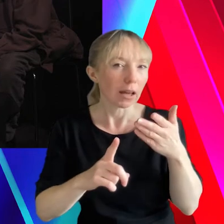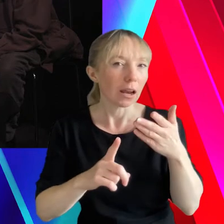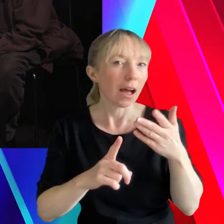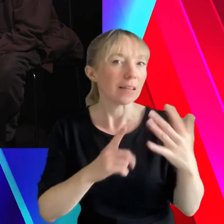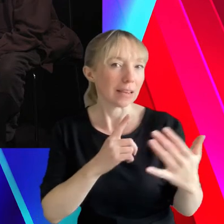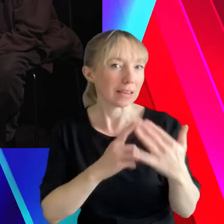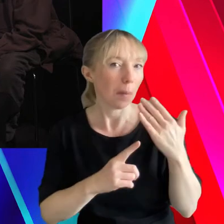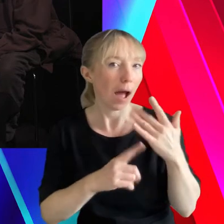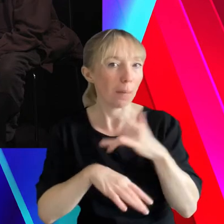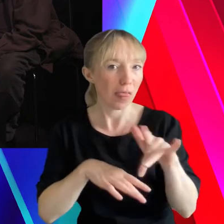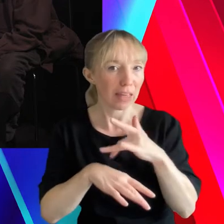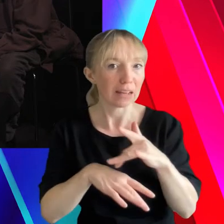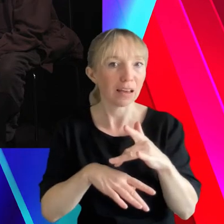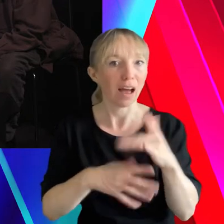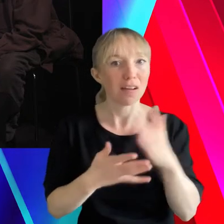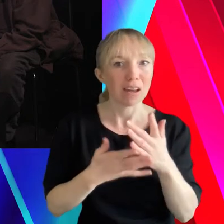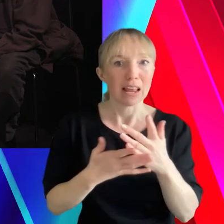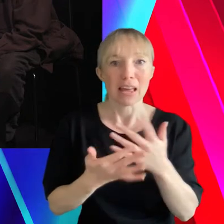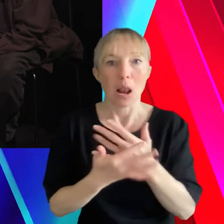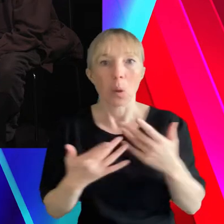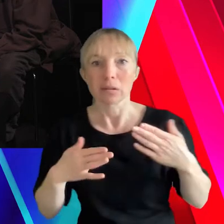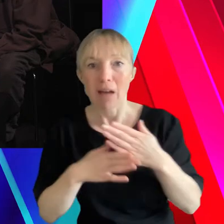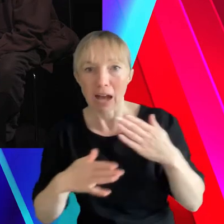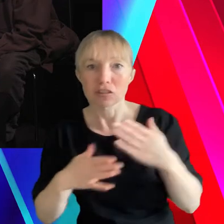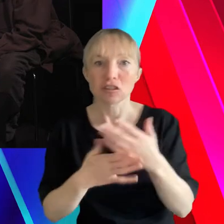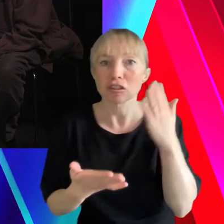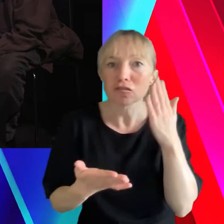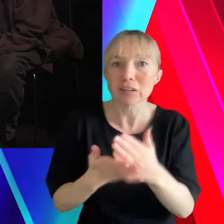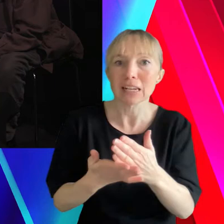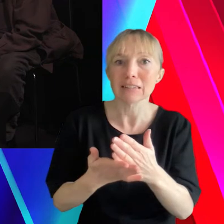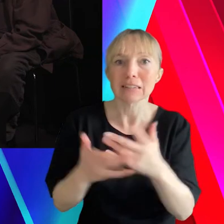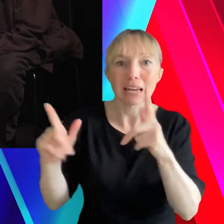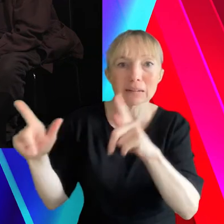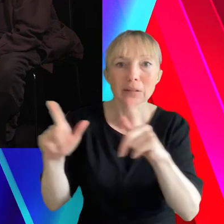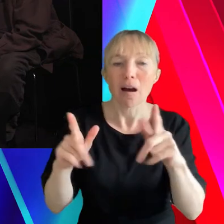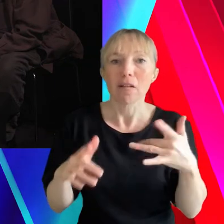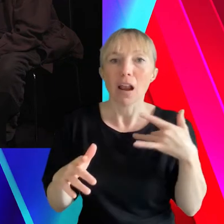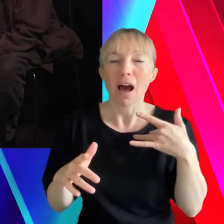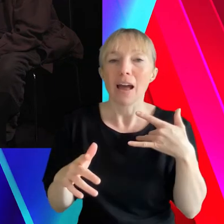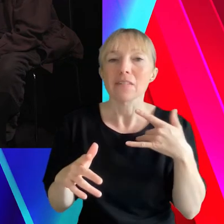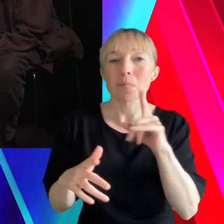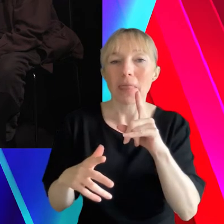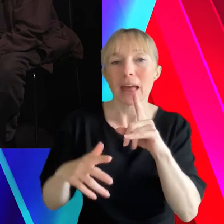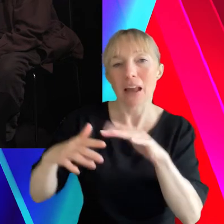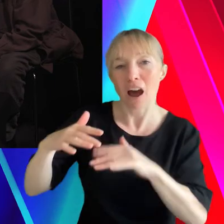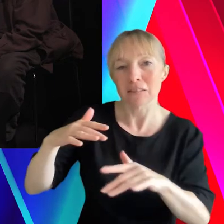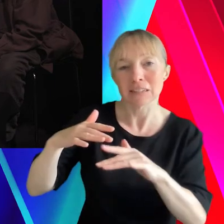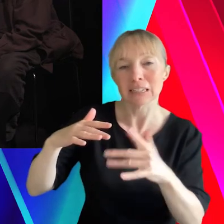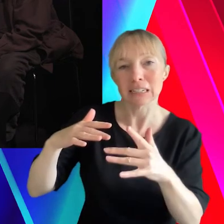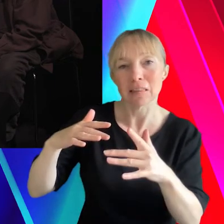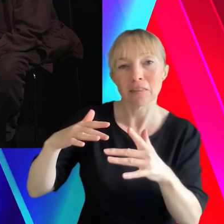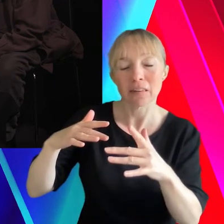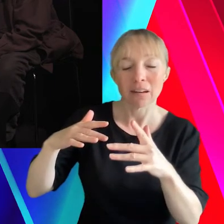very lively, realistic sets of life. But then if you have a deeper look, I think the structure